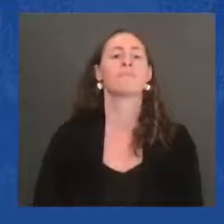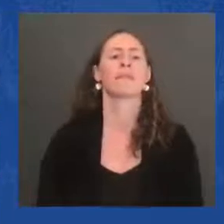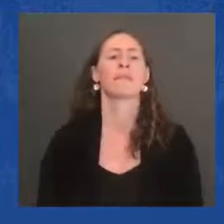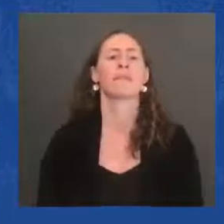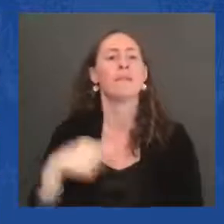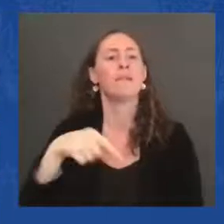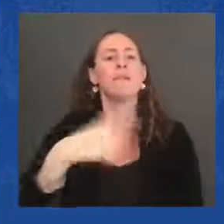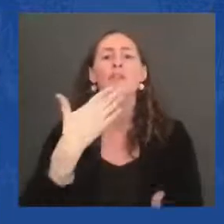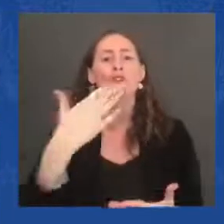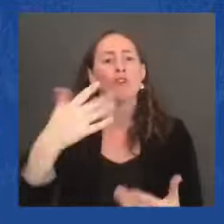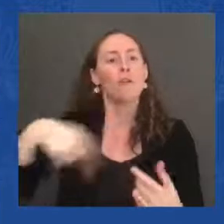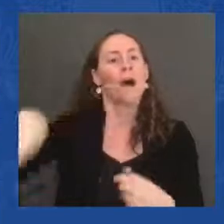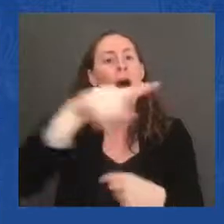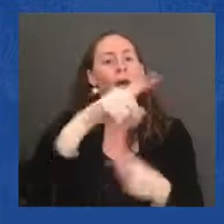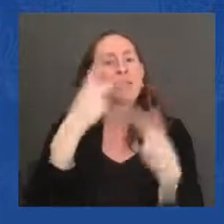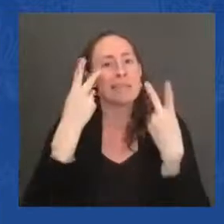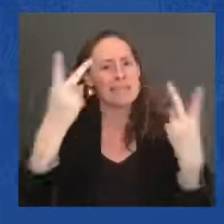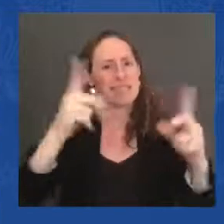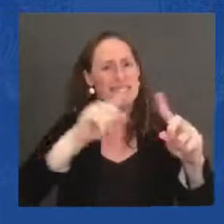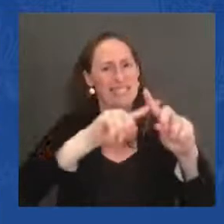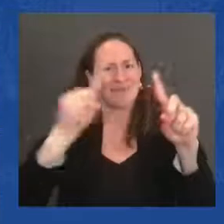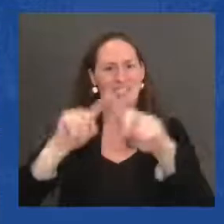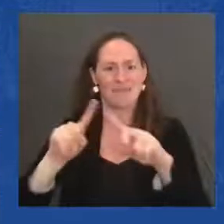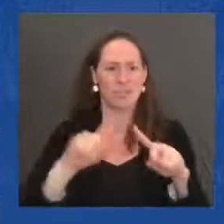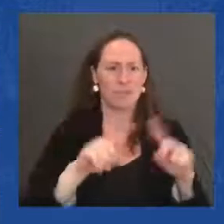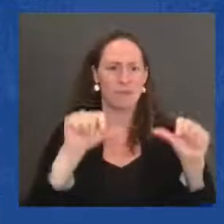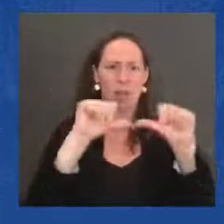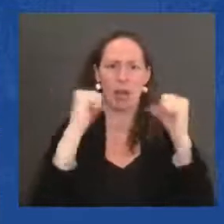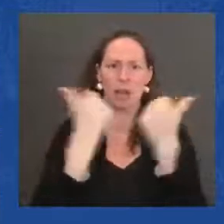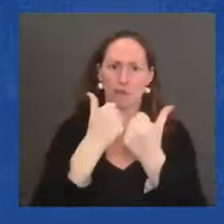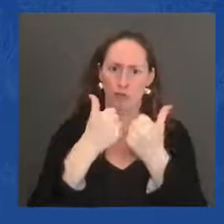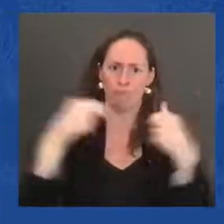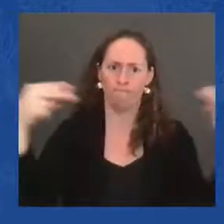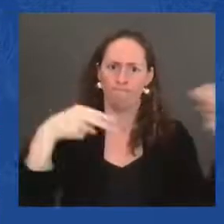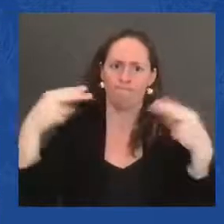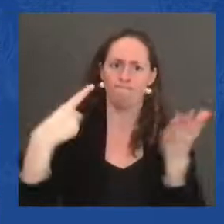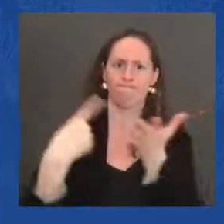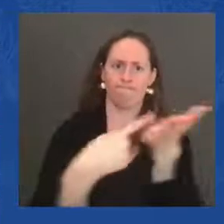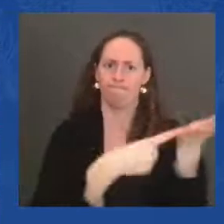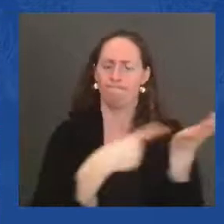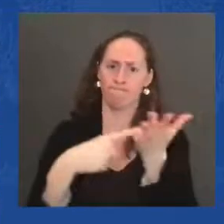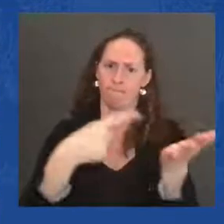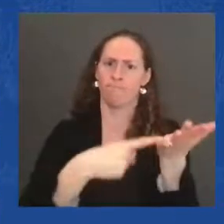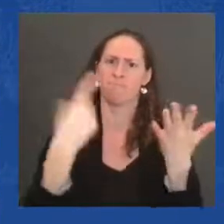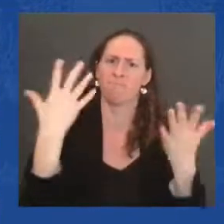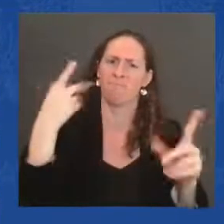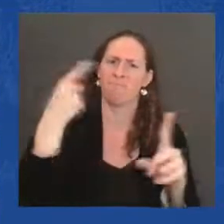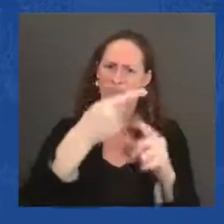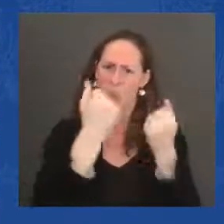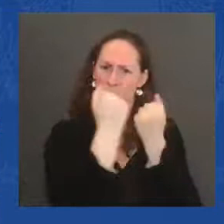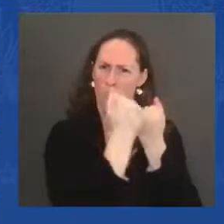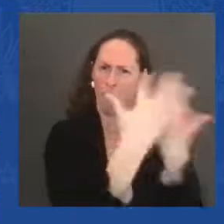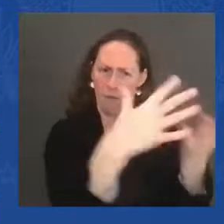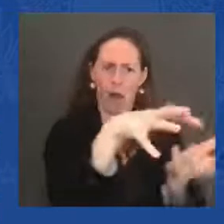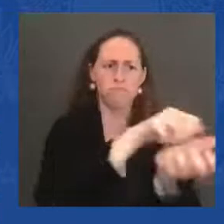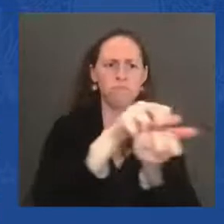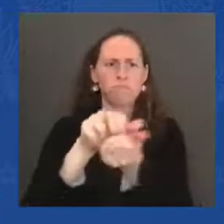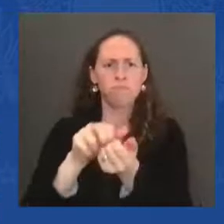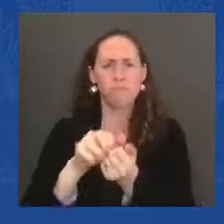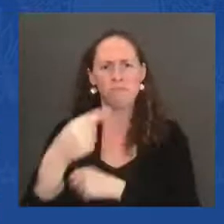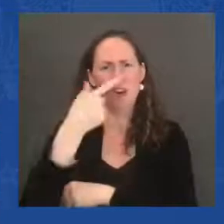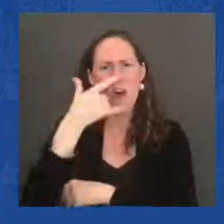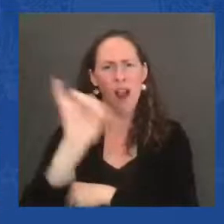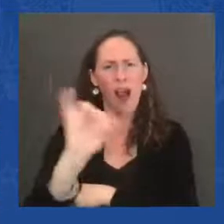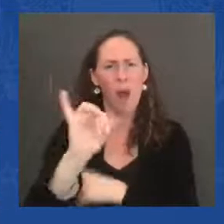one we're experiencing now reinforce the purpose of places like this. Through the hard work, ingenuity, and persistence of generations of